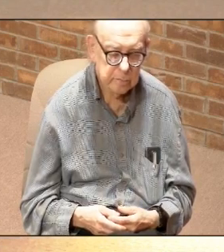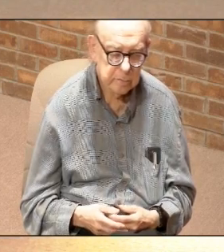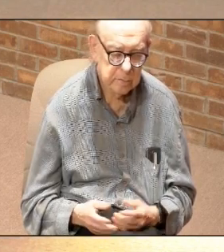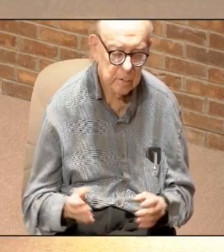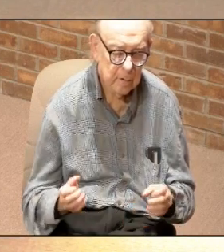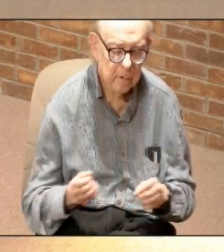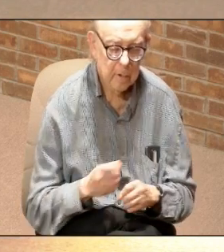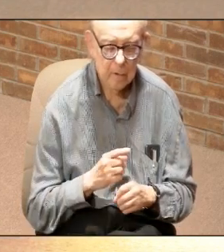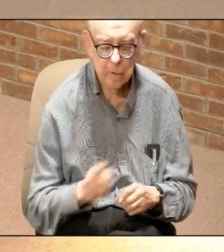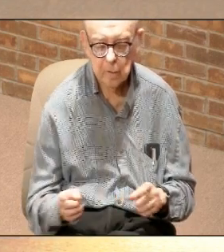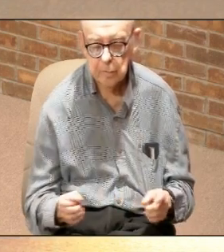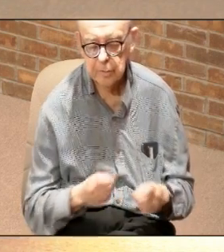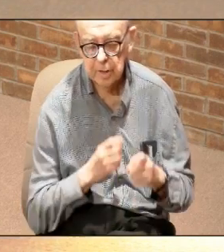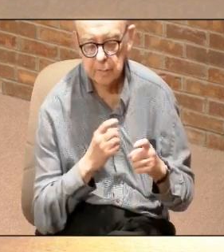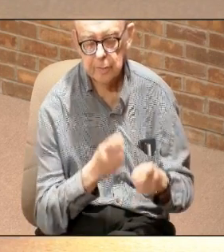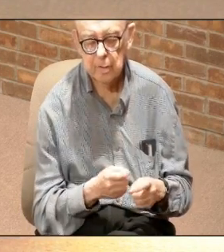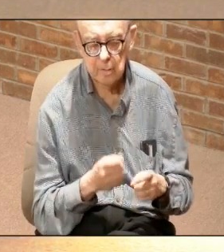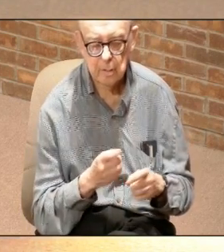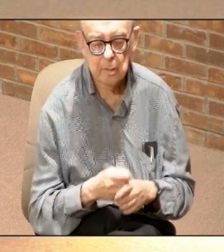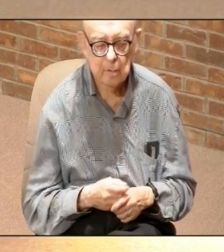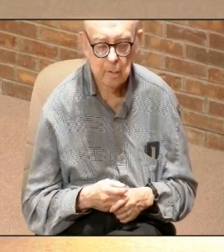We got those gifts.